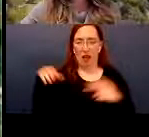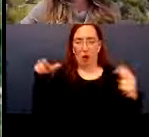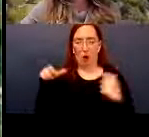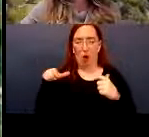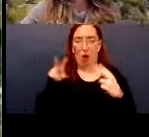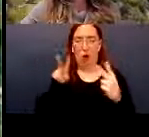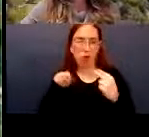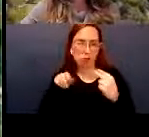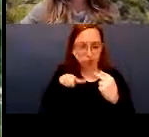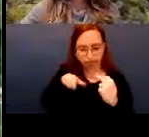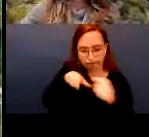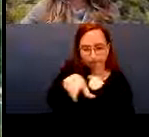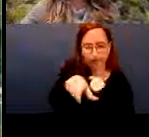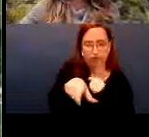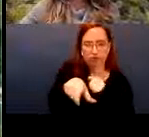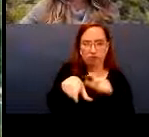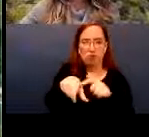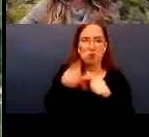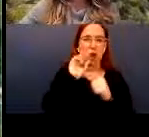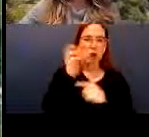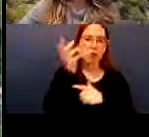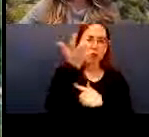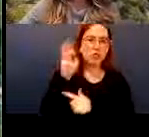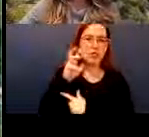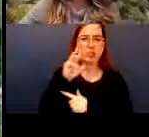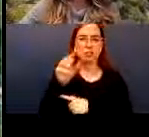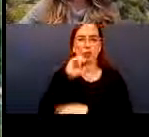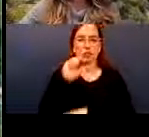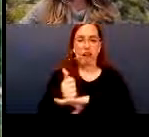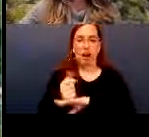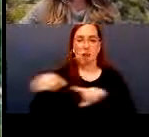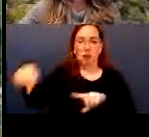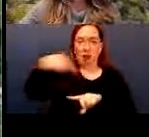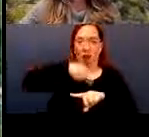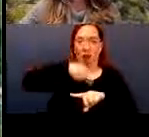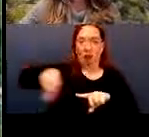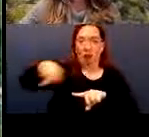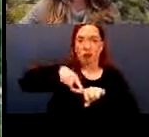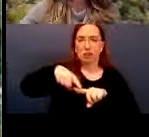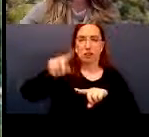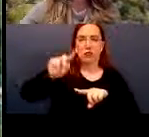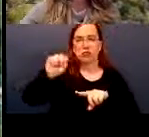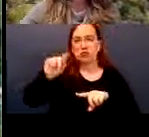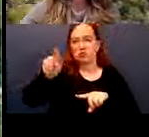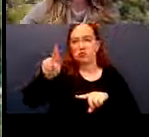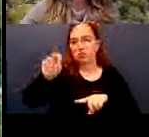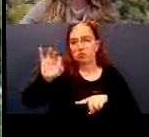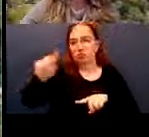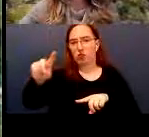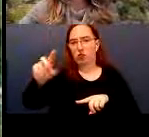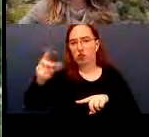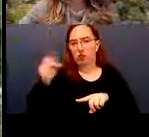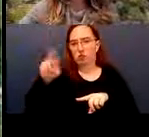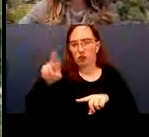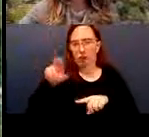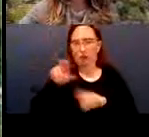middle with trees. We have a roundabout where Stratford Drive and Barton Springs Road intersect to help slow